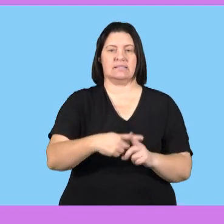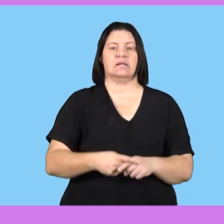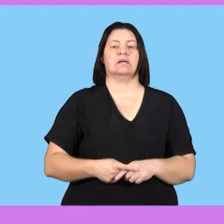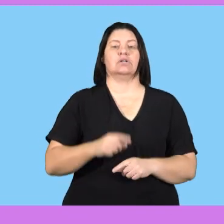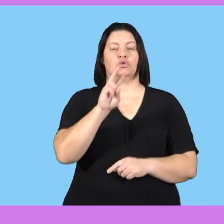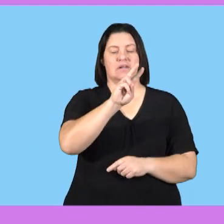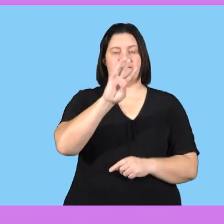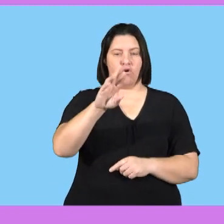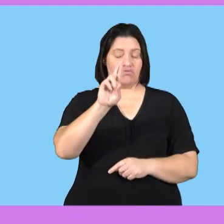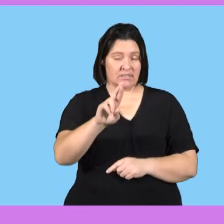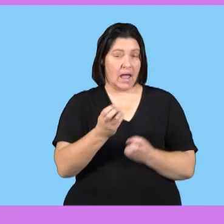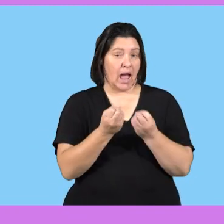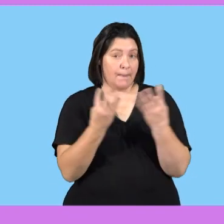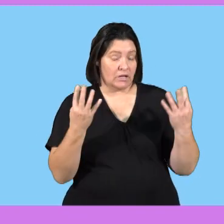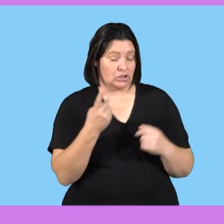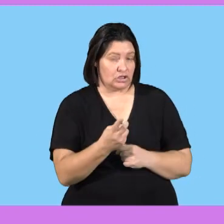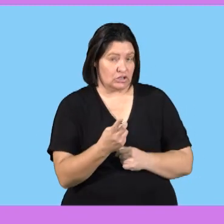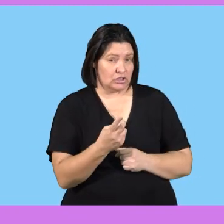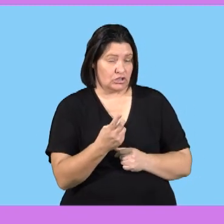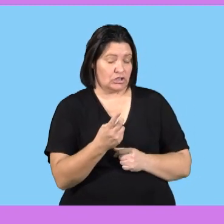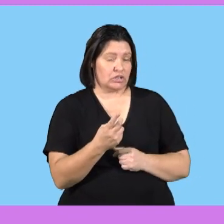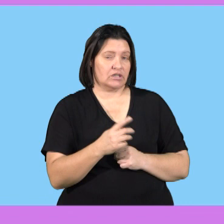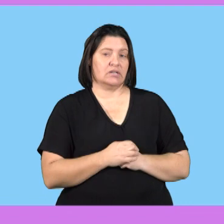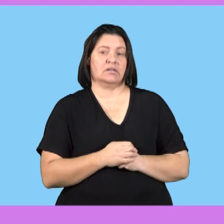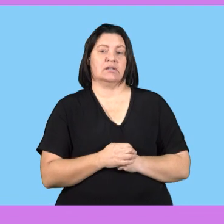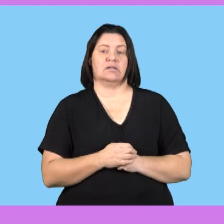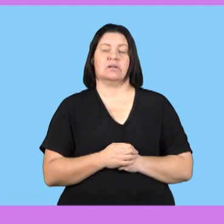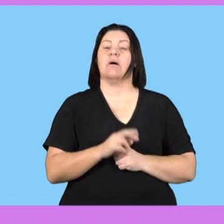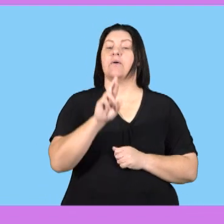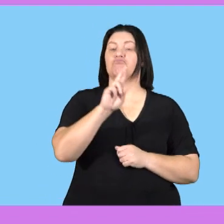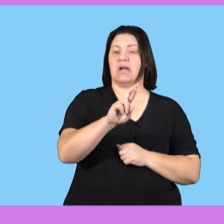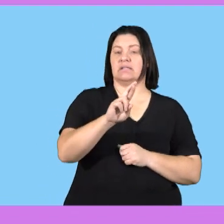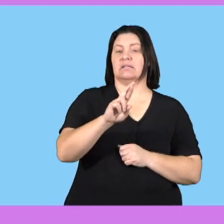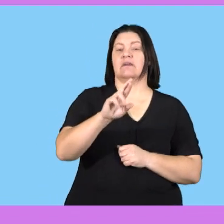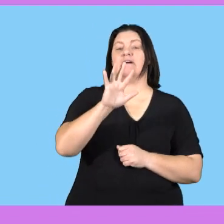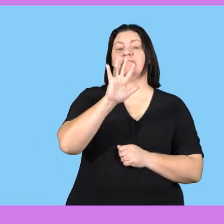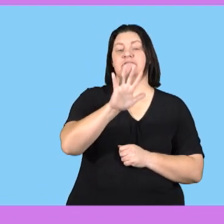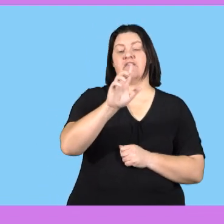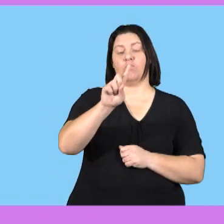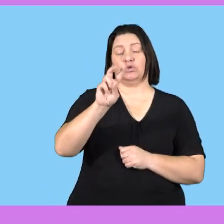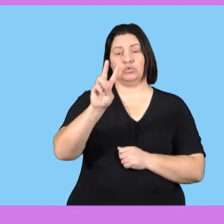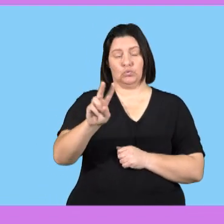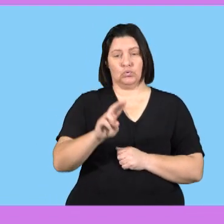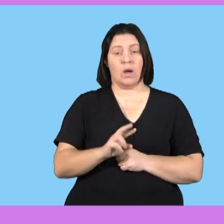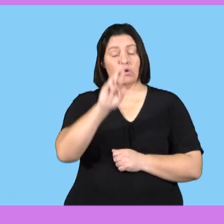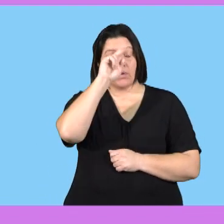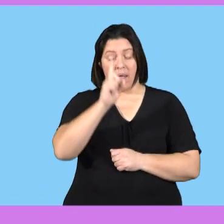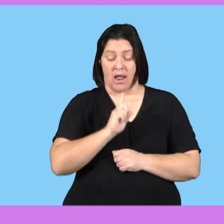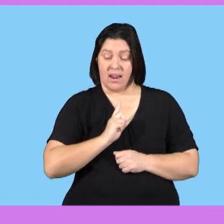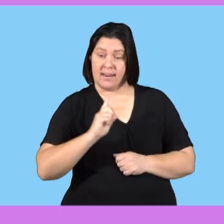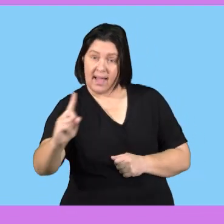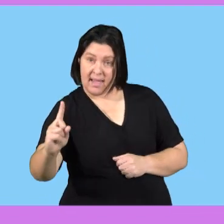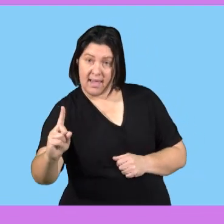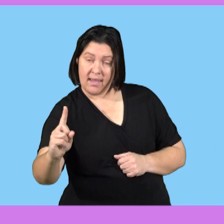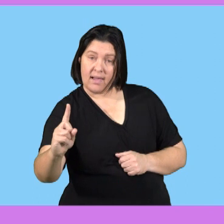rand plus 24 rand. So if I calculate this, I get a total of 512. But